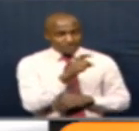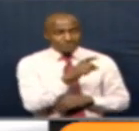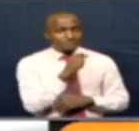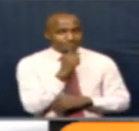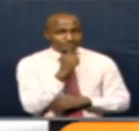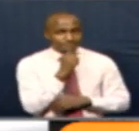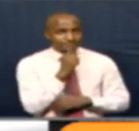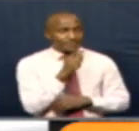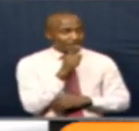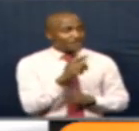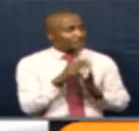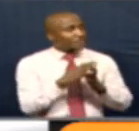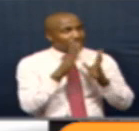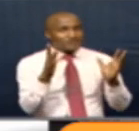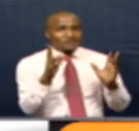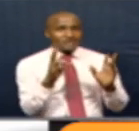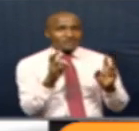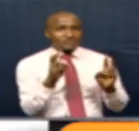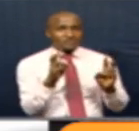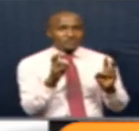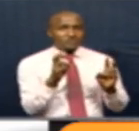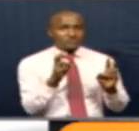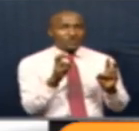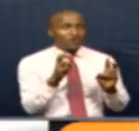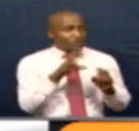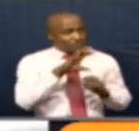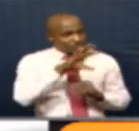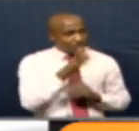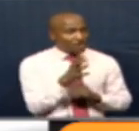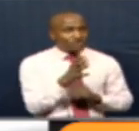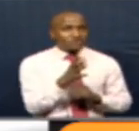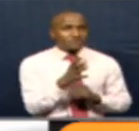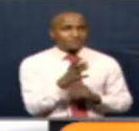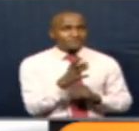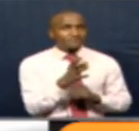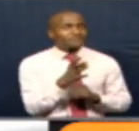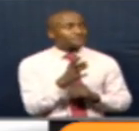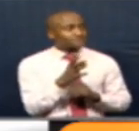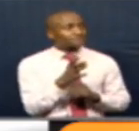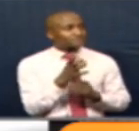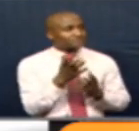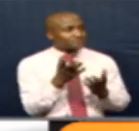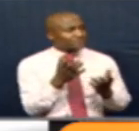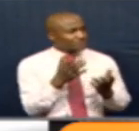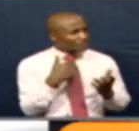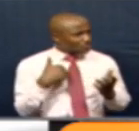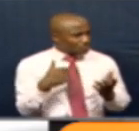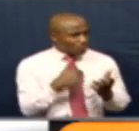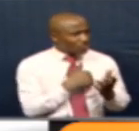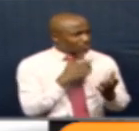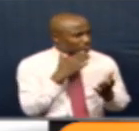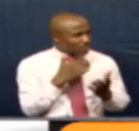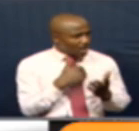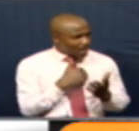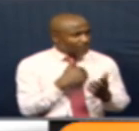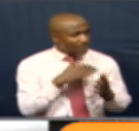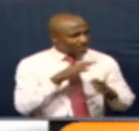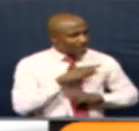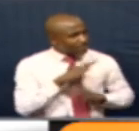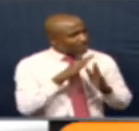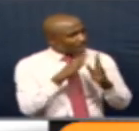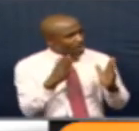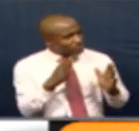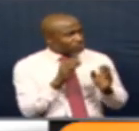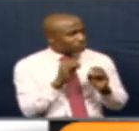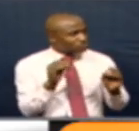course that is a major issue for the county. I mean, and it's in everything. Not only do we not have enough houses, even the